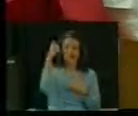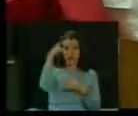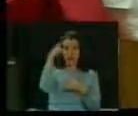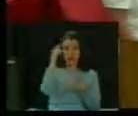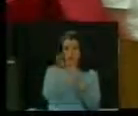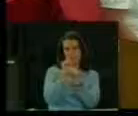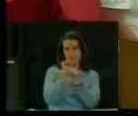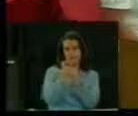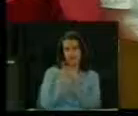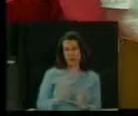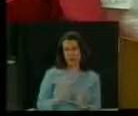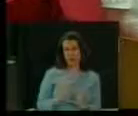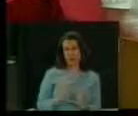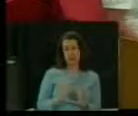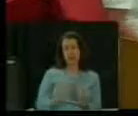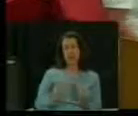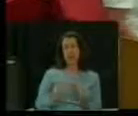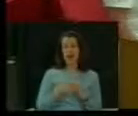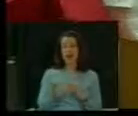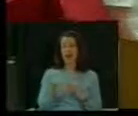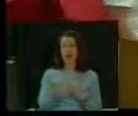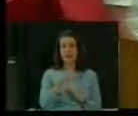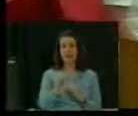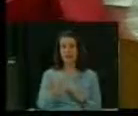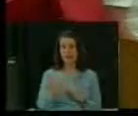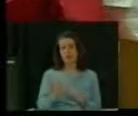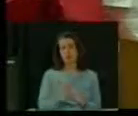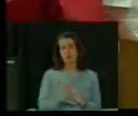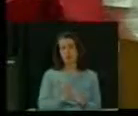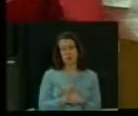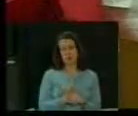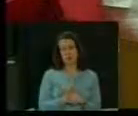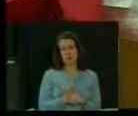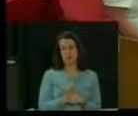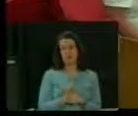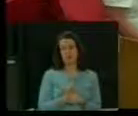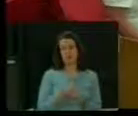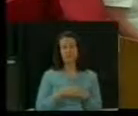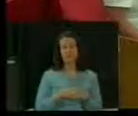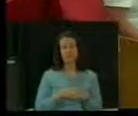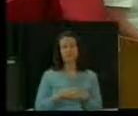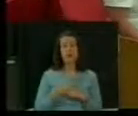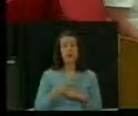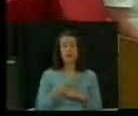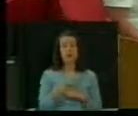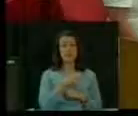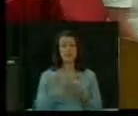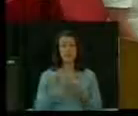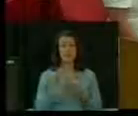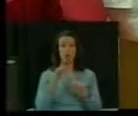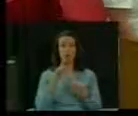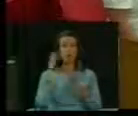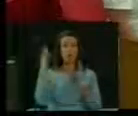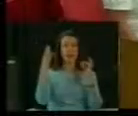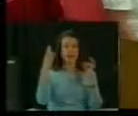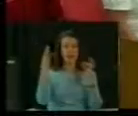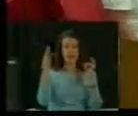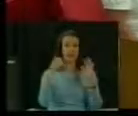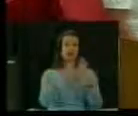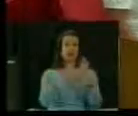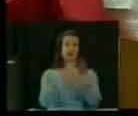how they conduct themselves. We were selected to be on the committee to represent a cross-section